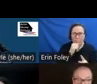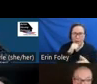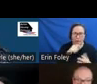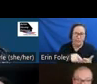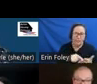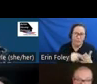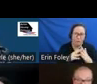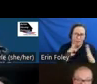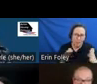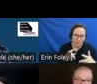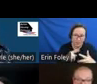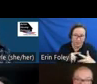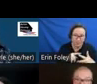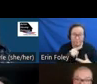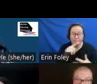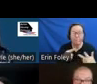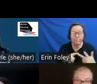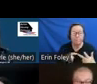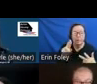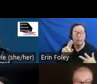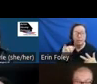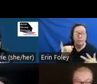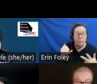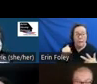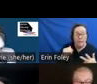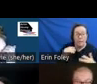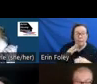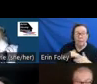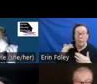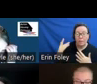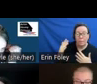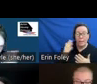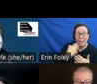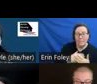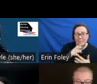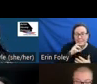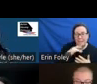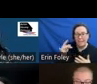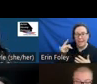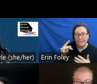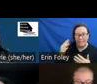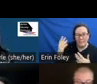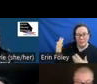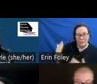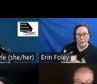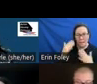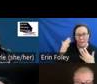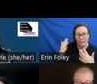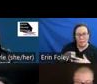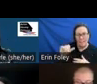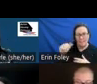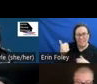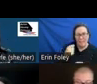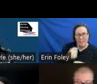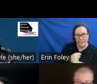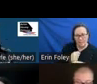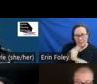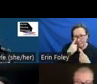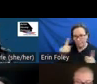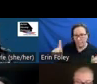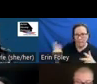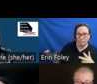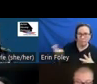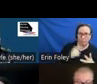Raj gets on the Section 8 waiting list at 18 and waits 10 years for a voucher. When he gets his voucher, his